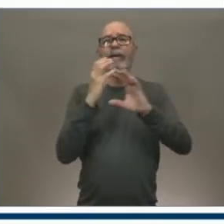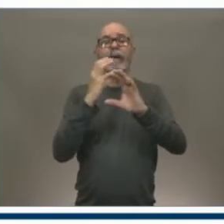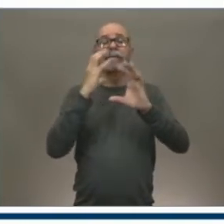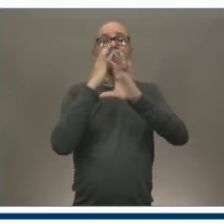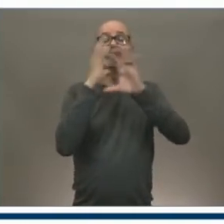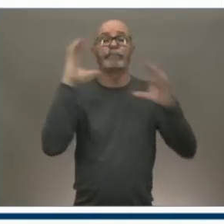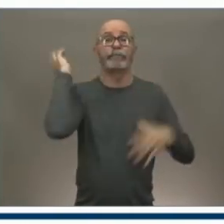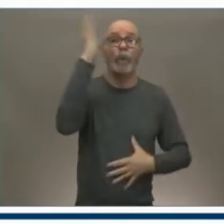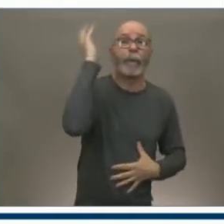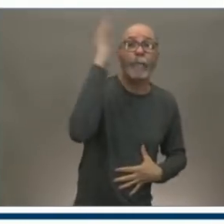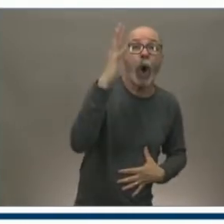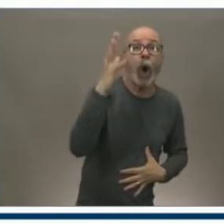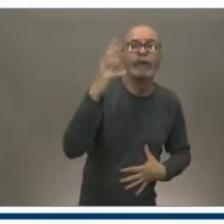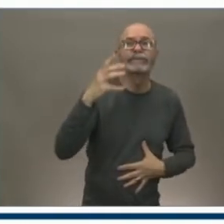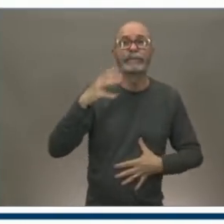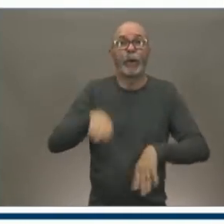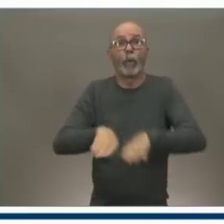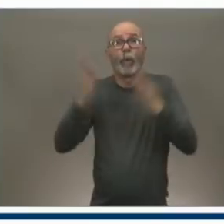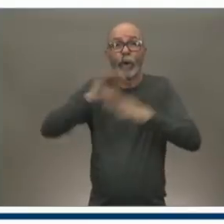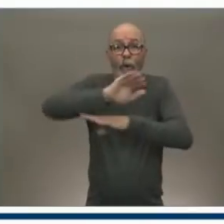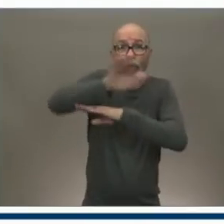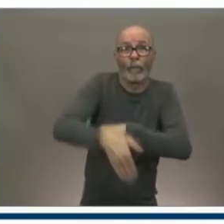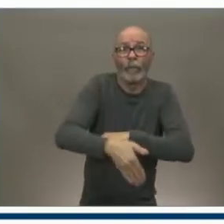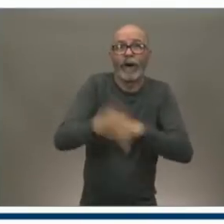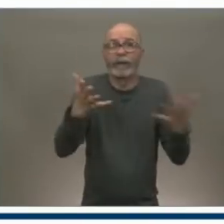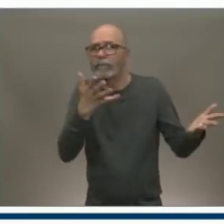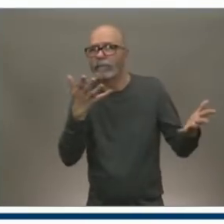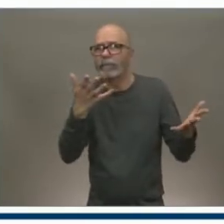not. Go ahead with your follow-up, Natasha.